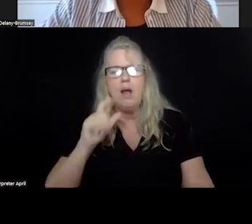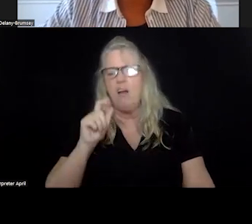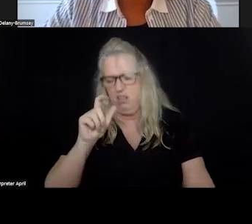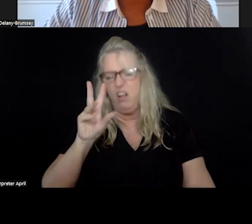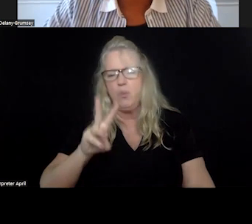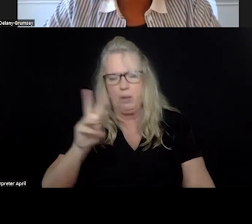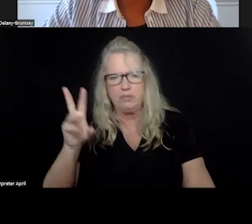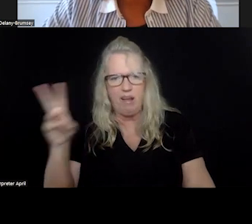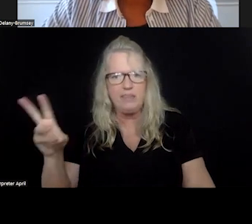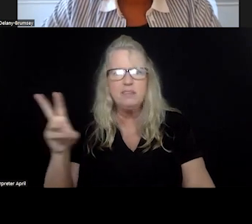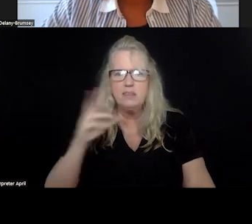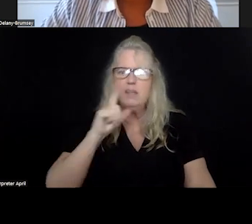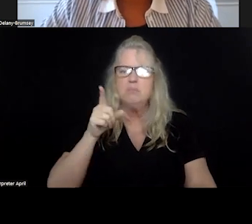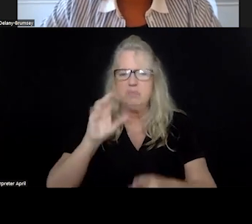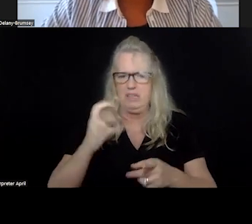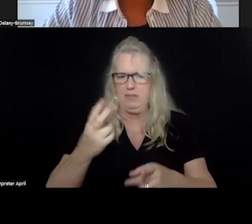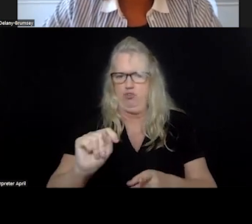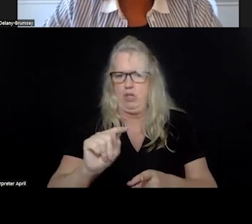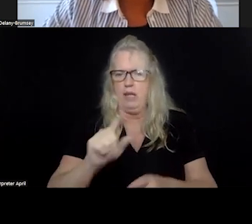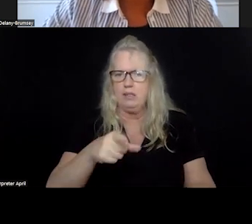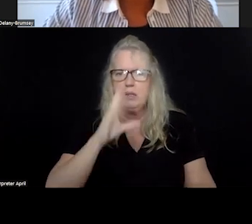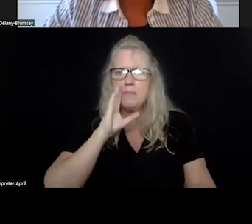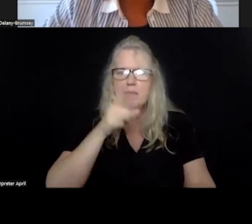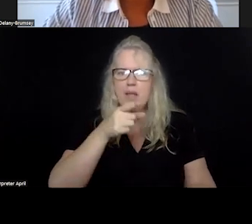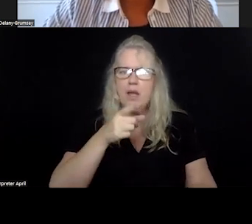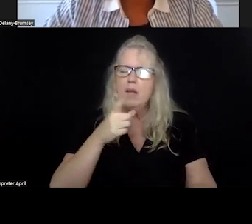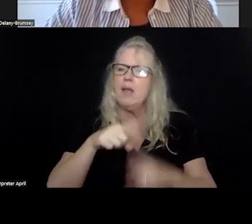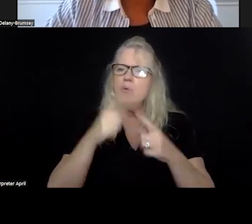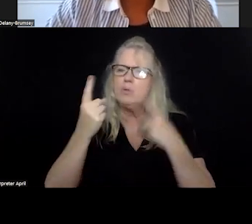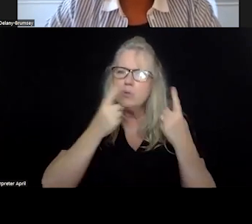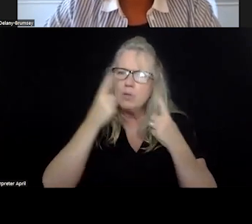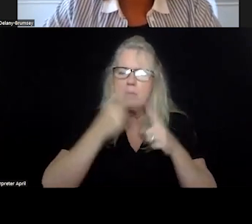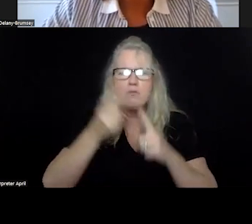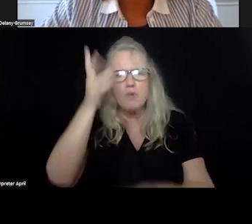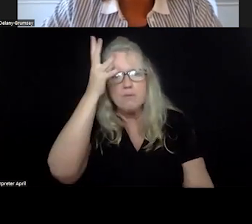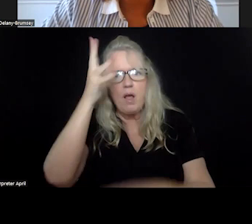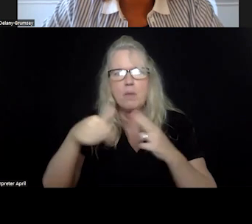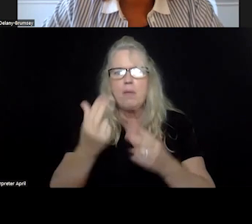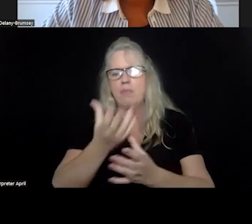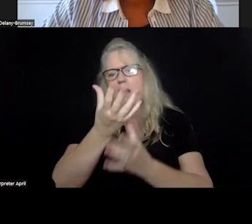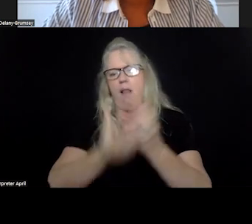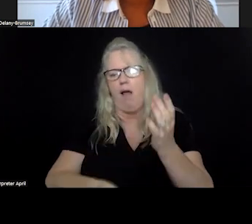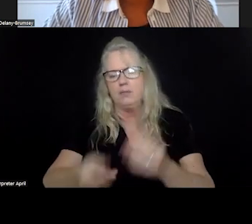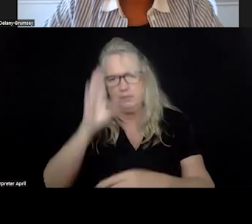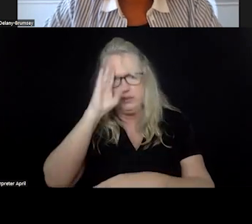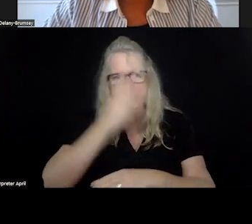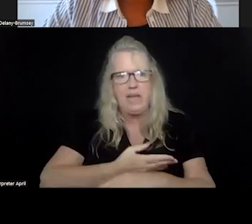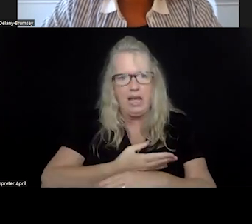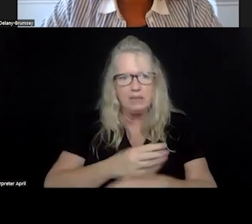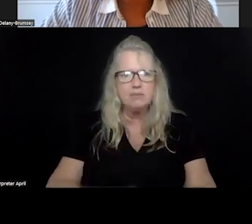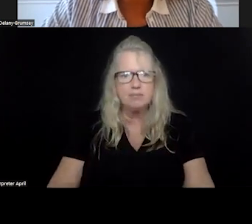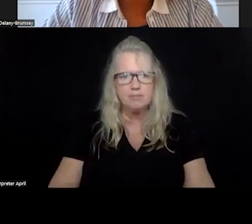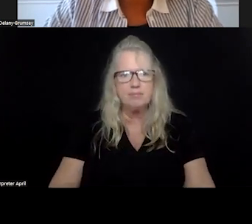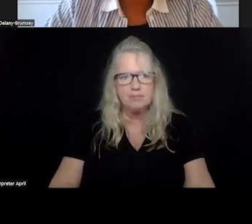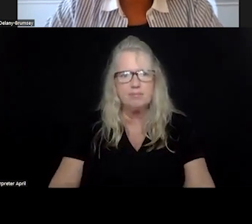Now, but also in the chat. This was a reflection from a father about the loss of his son. After the loss of